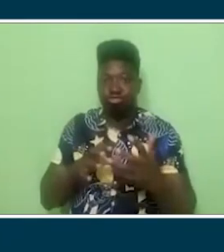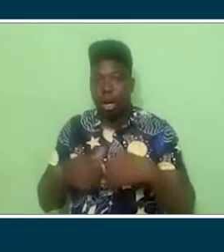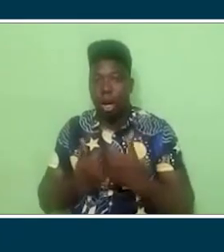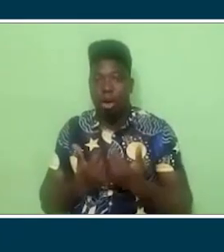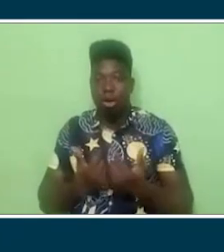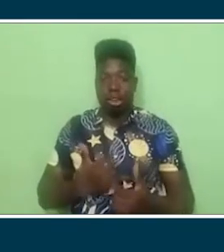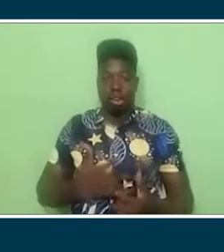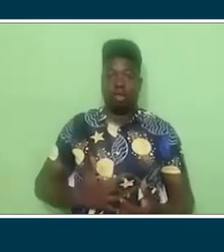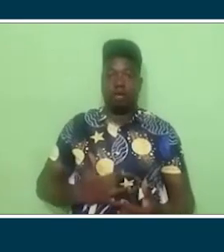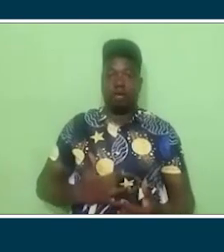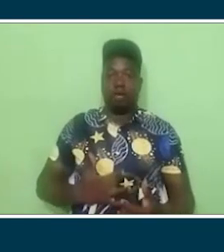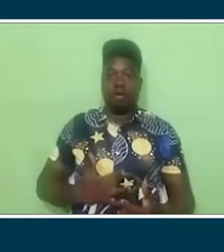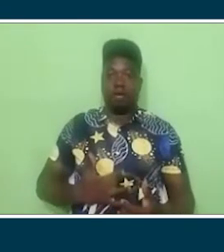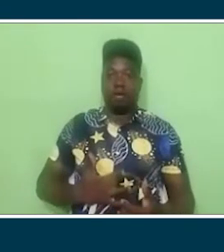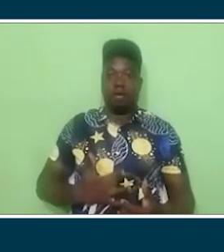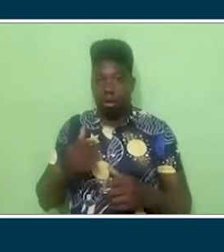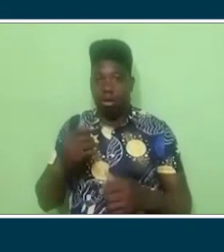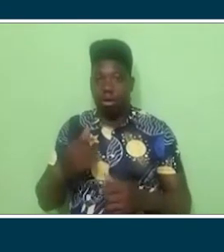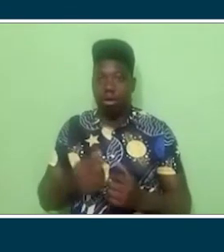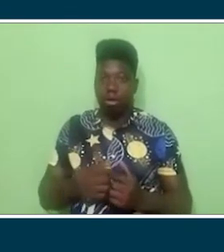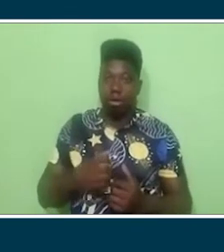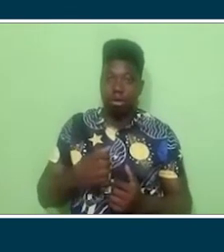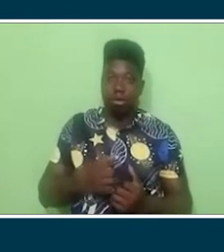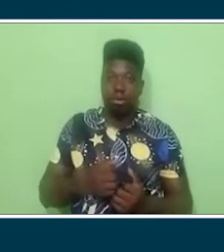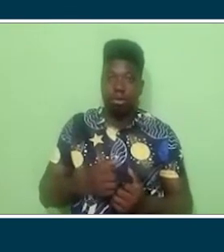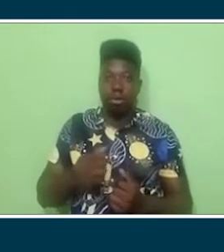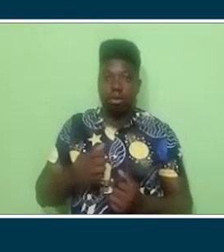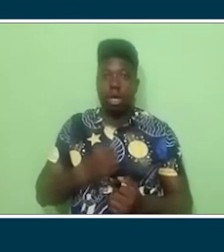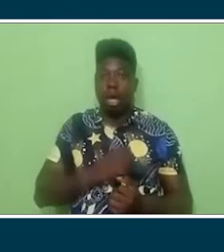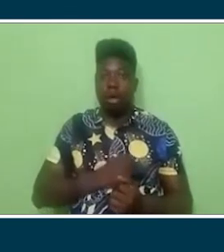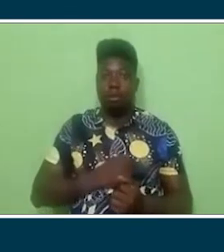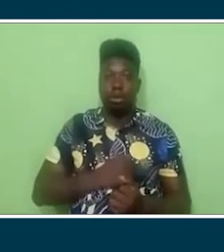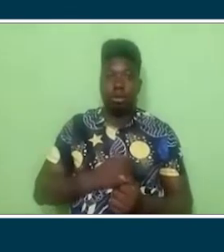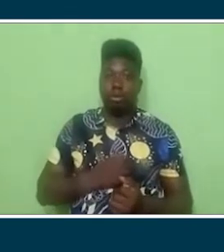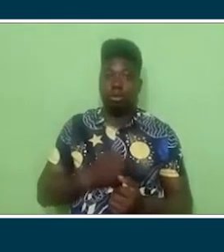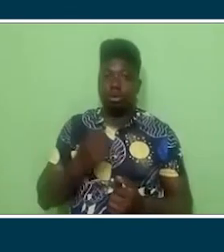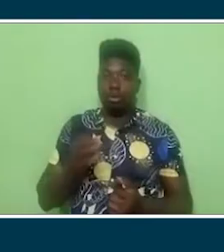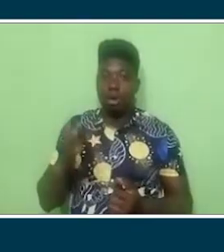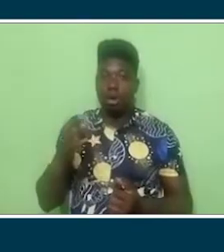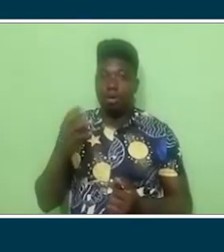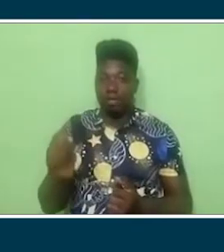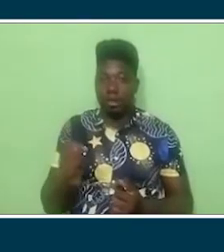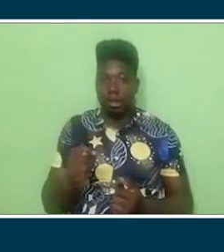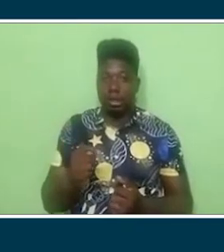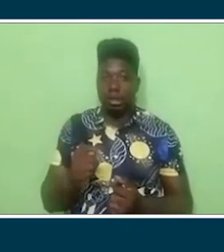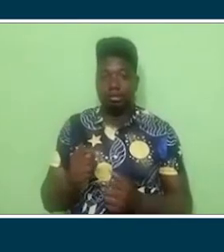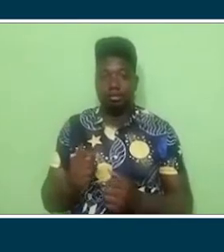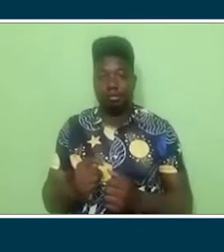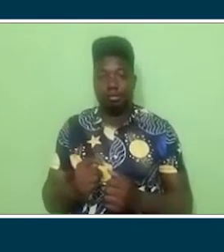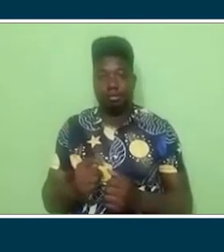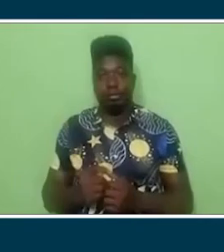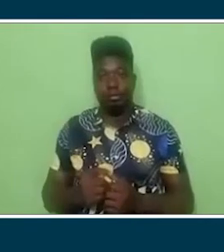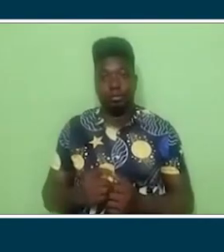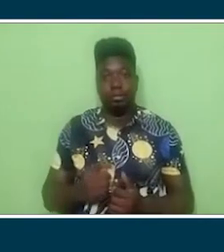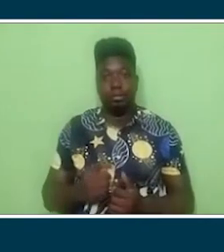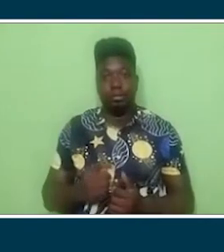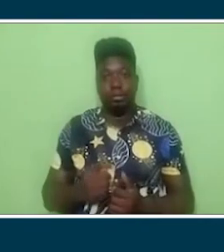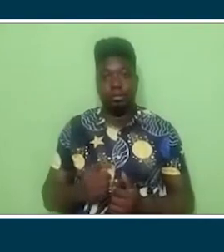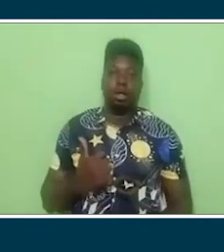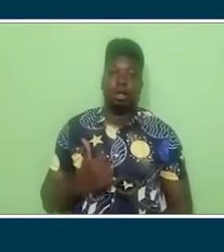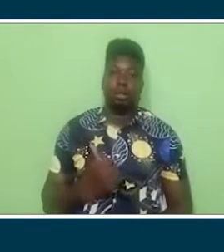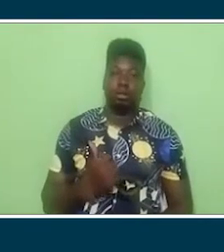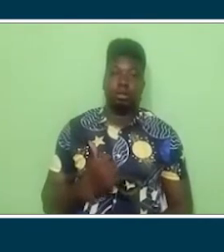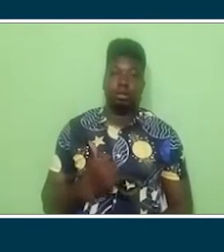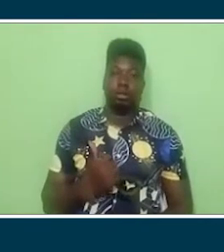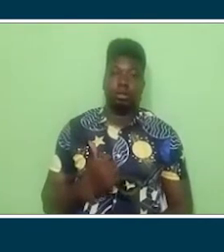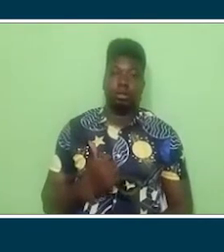an insincere apology is further proof of the wrongness or the badness of the person. So a good